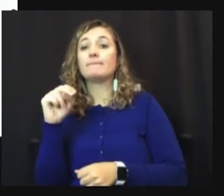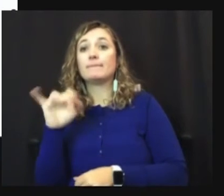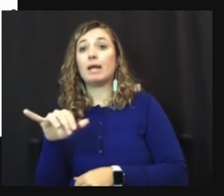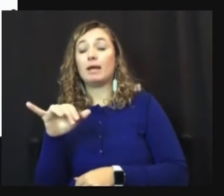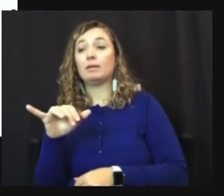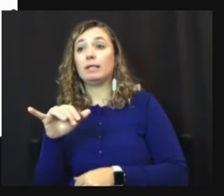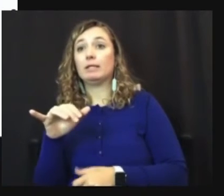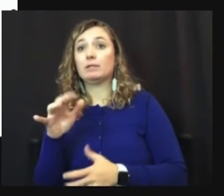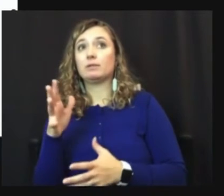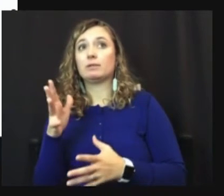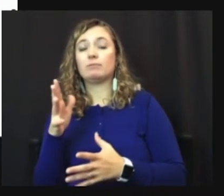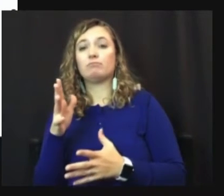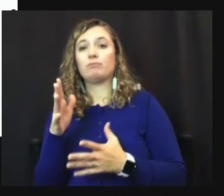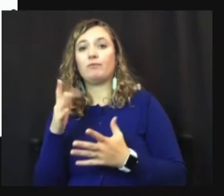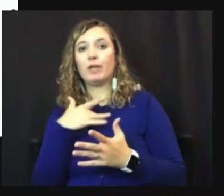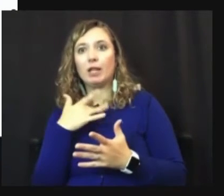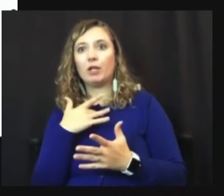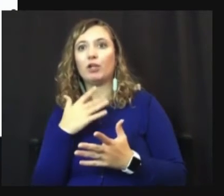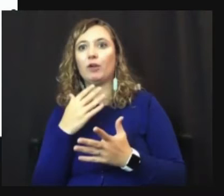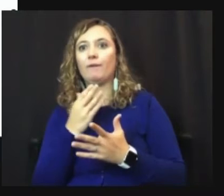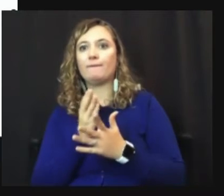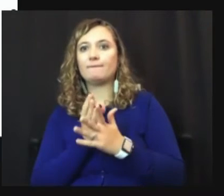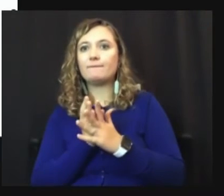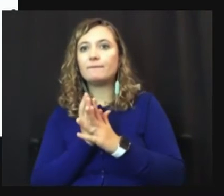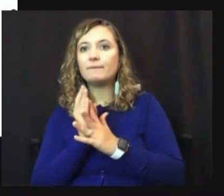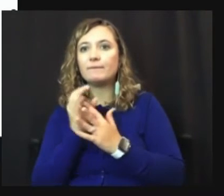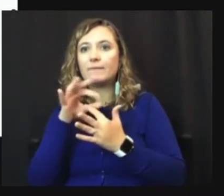again can certainly be a stim.